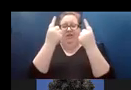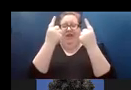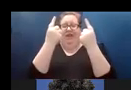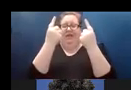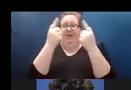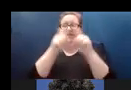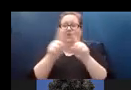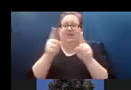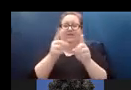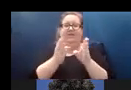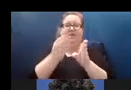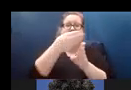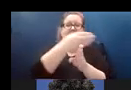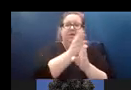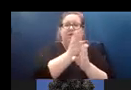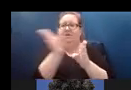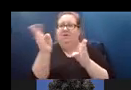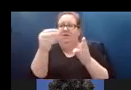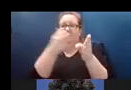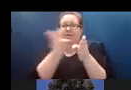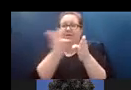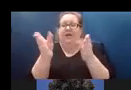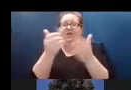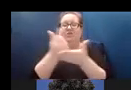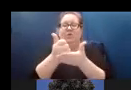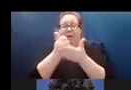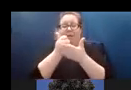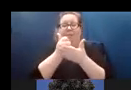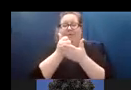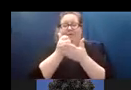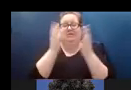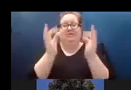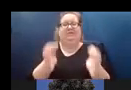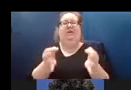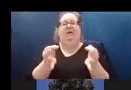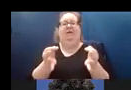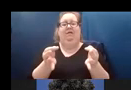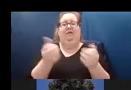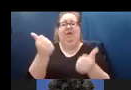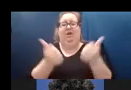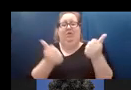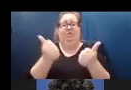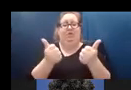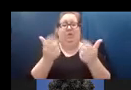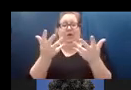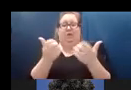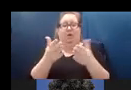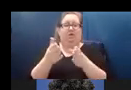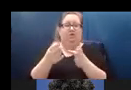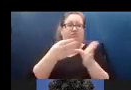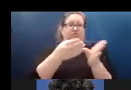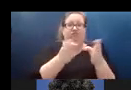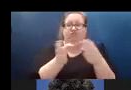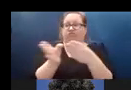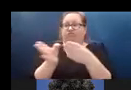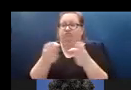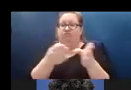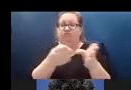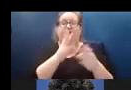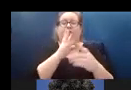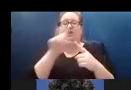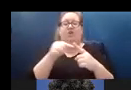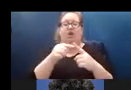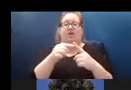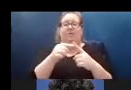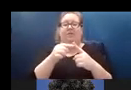road that might help us decide, you know, which way we might want to go. We talk about them as sort of